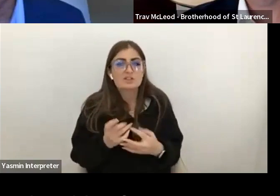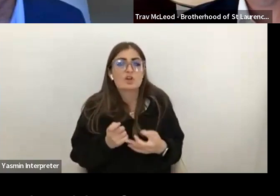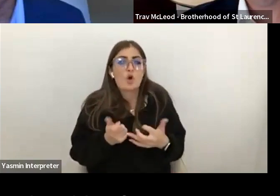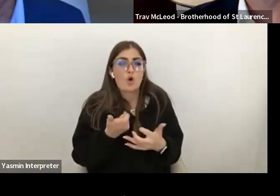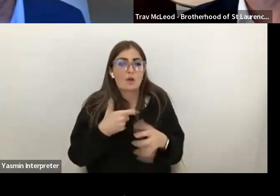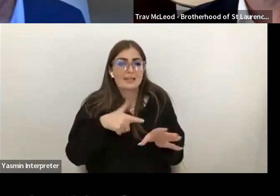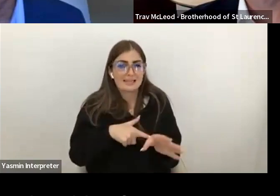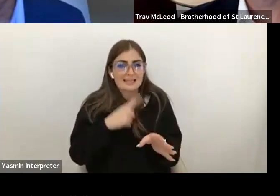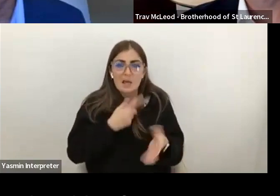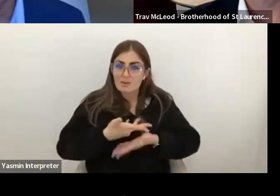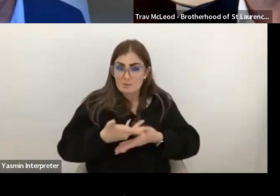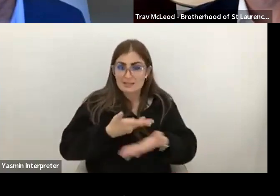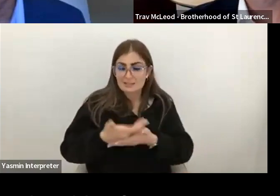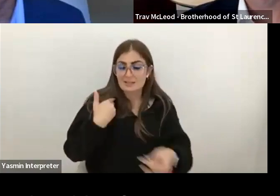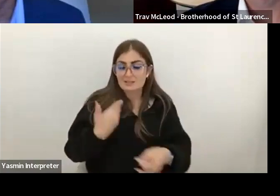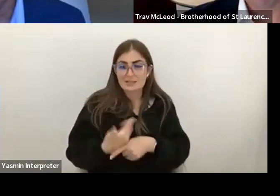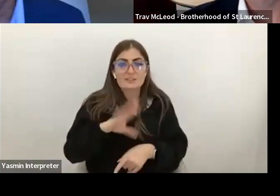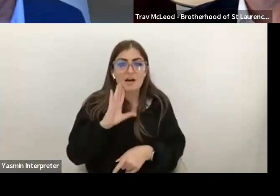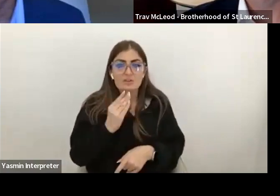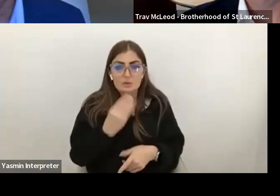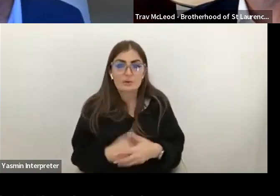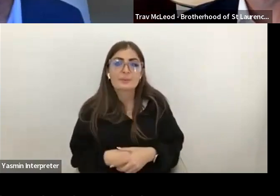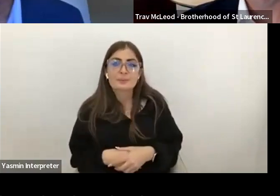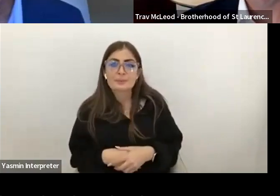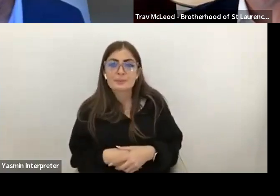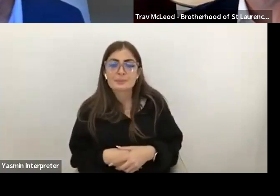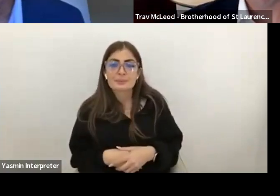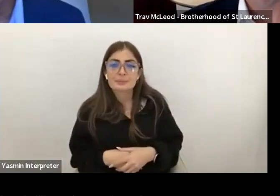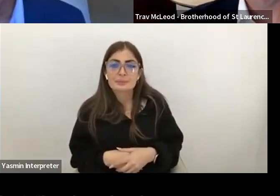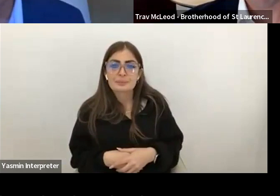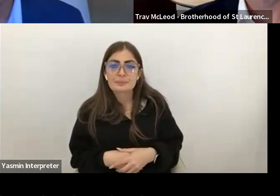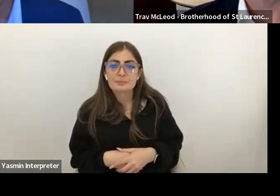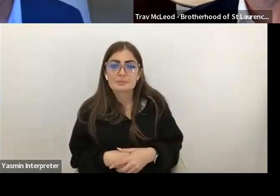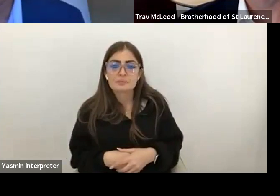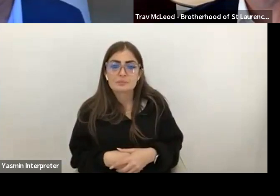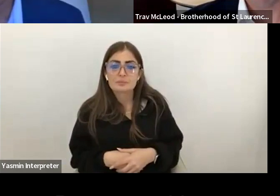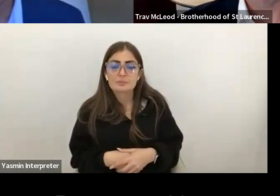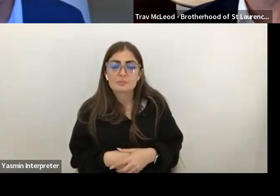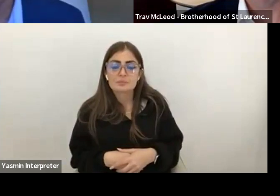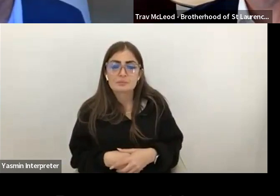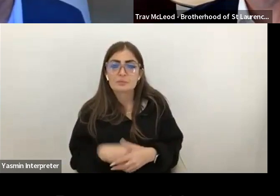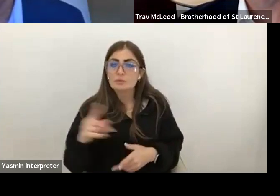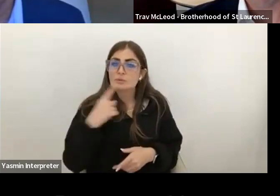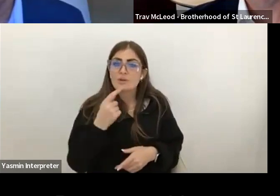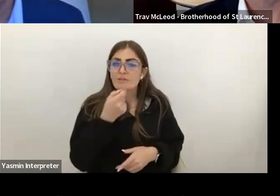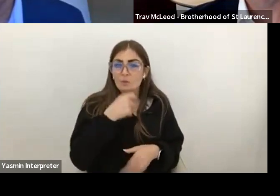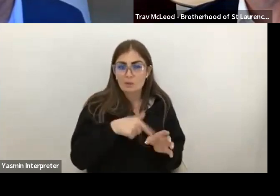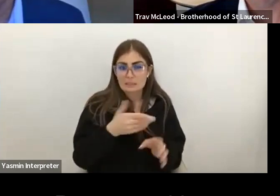we've been discussing this afternoon. As you mentioned at the beginning, a few years